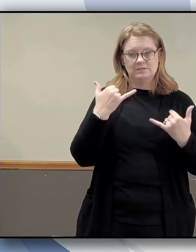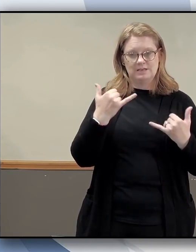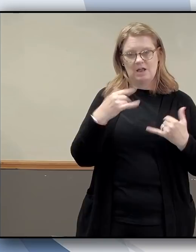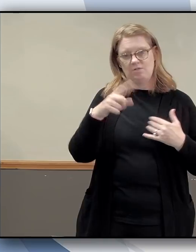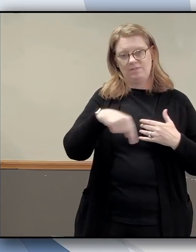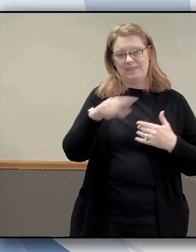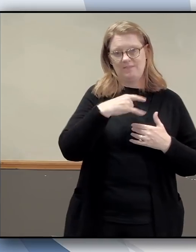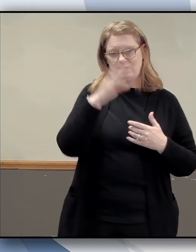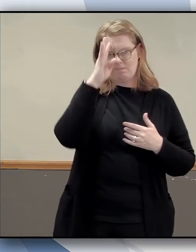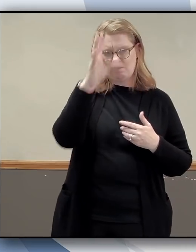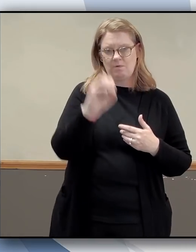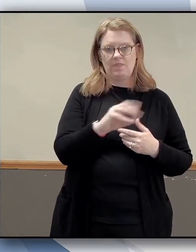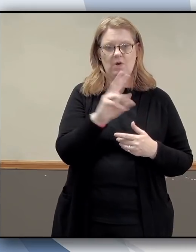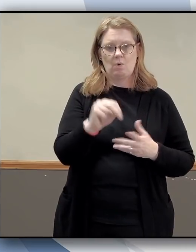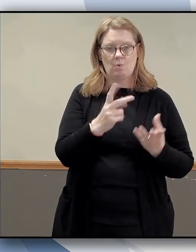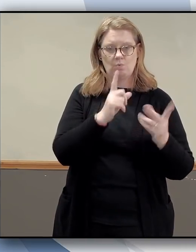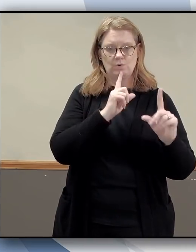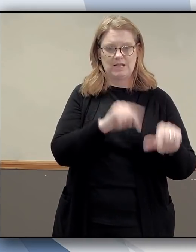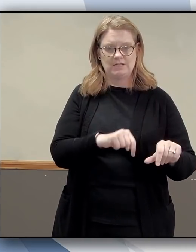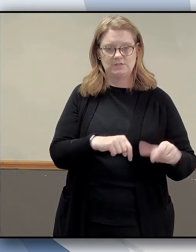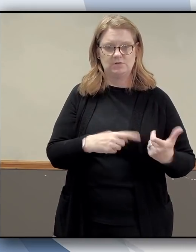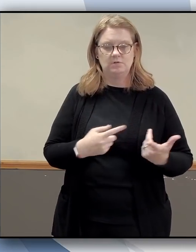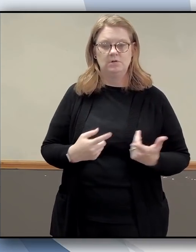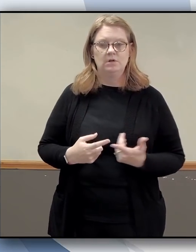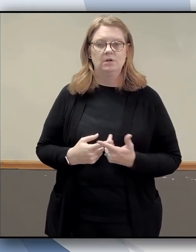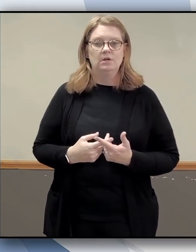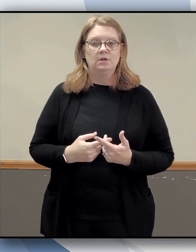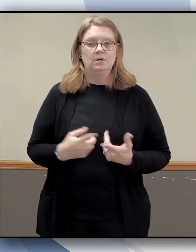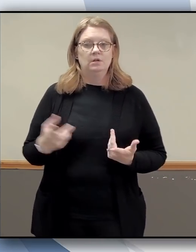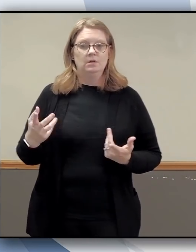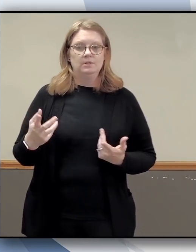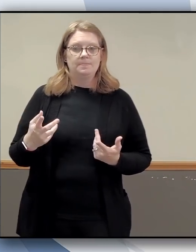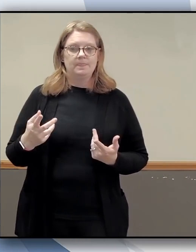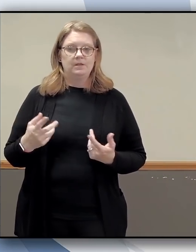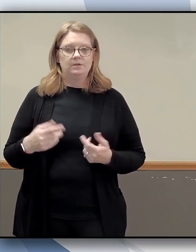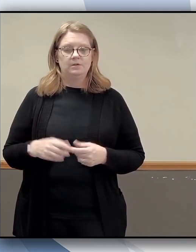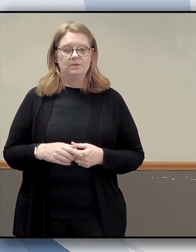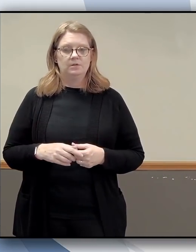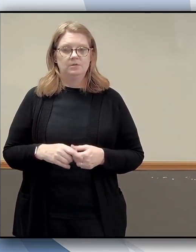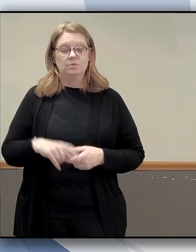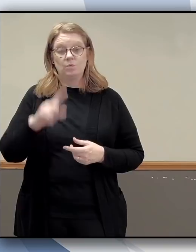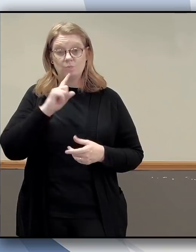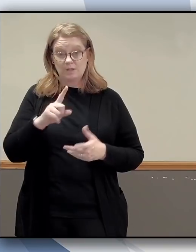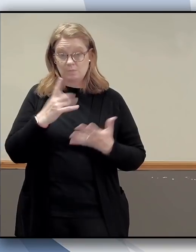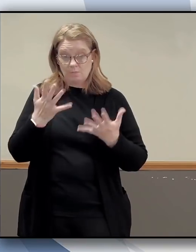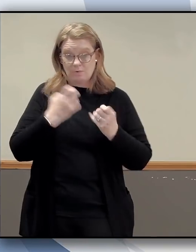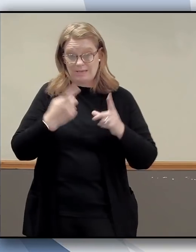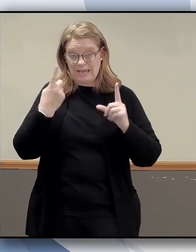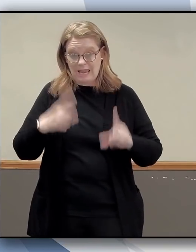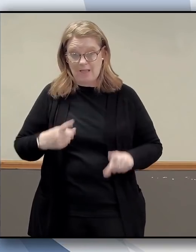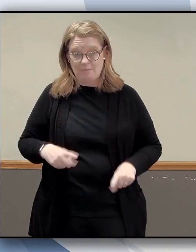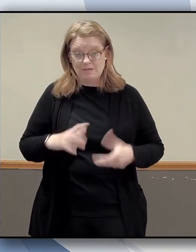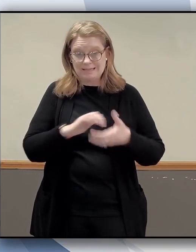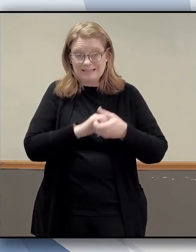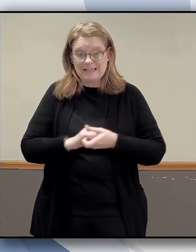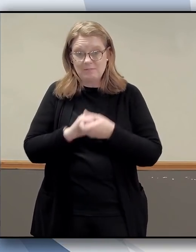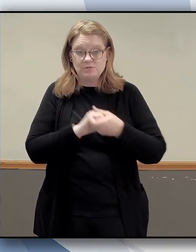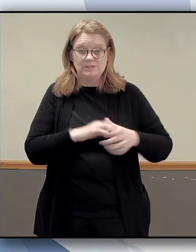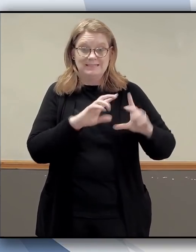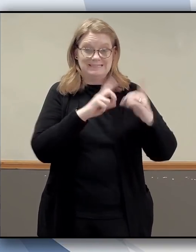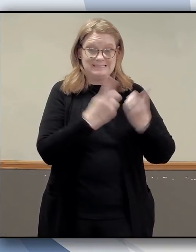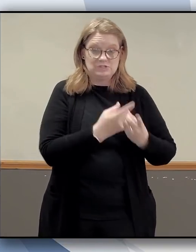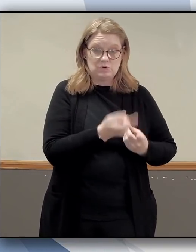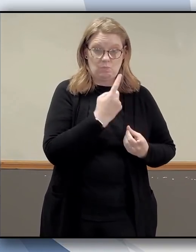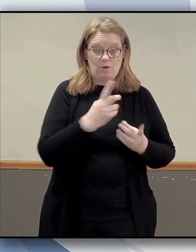own solution? Well, I would say that what we wanted to have happen was collaboration between District 1 and District 8, and that